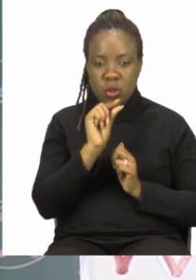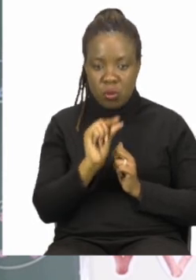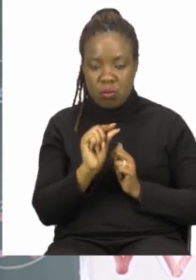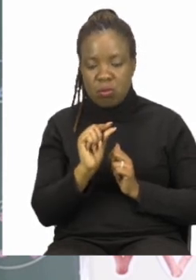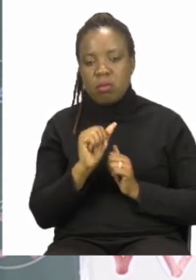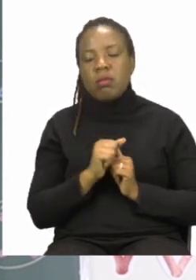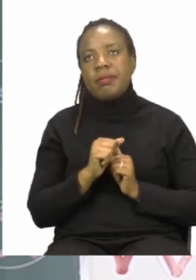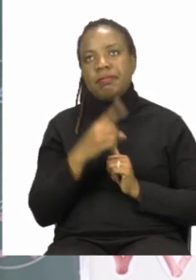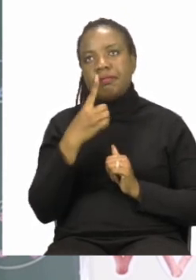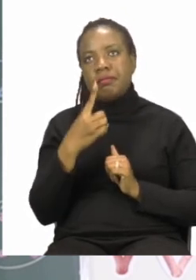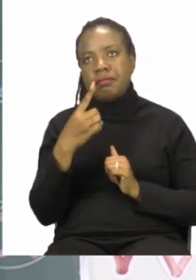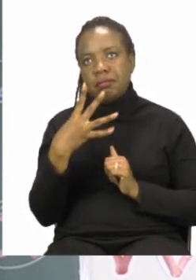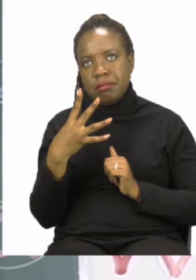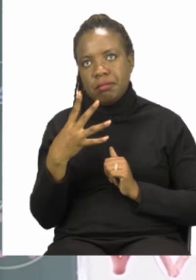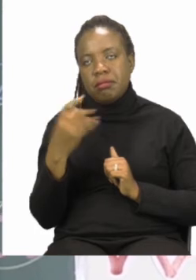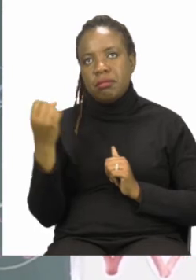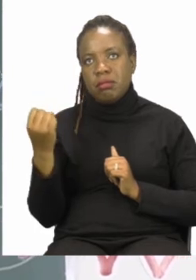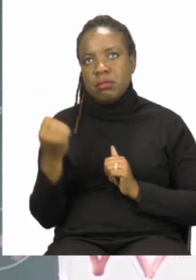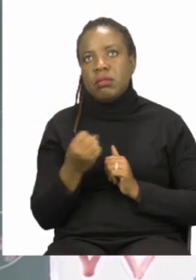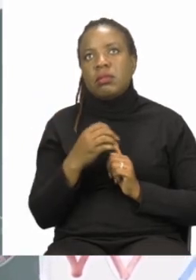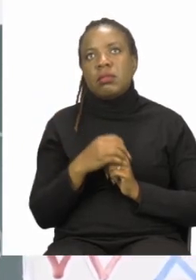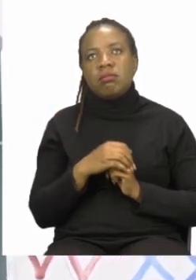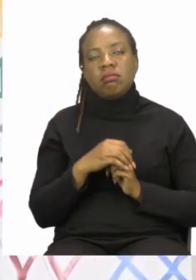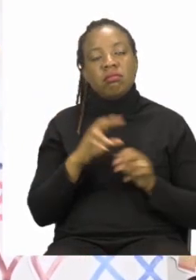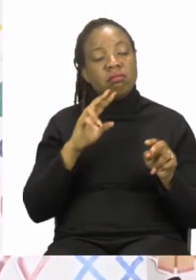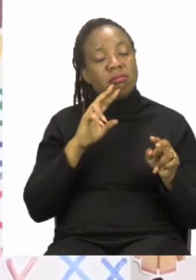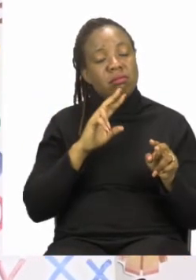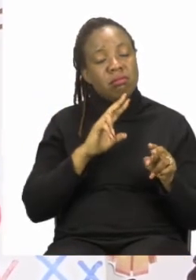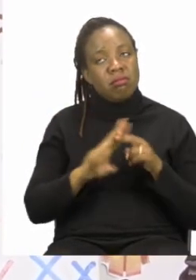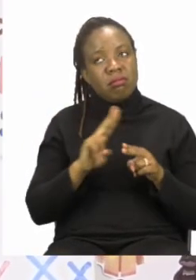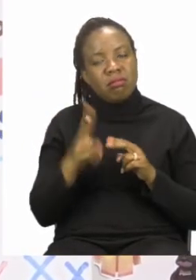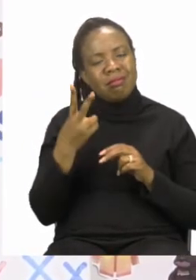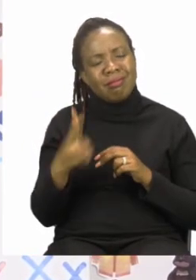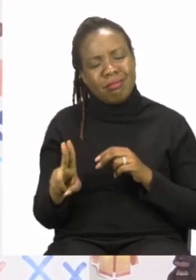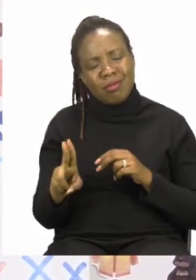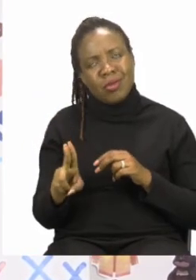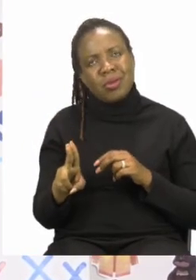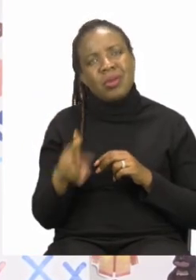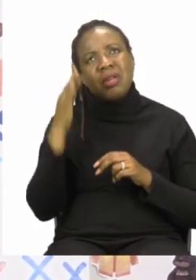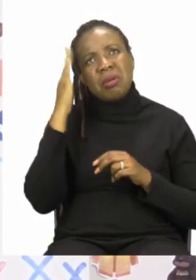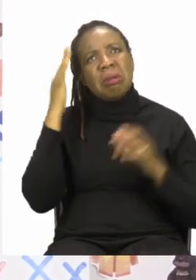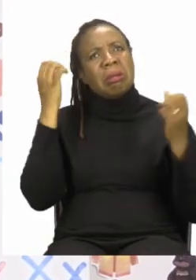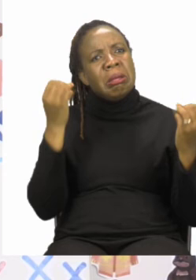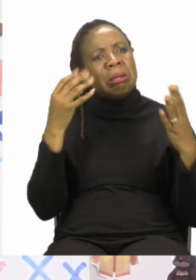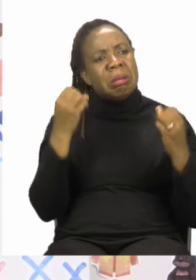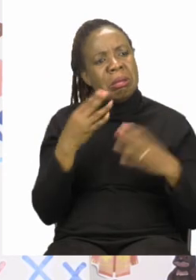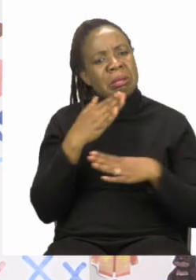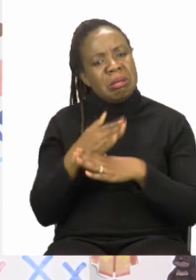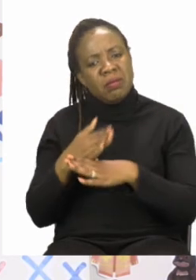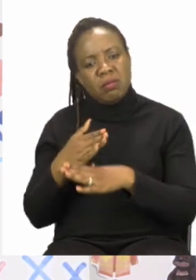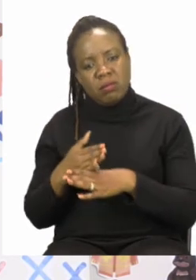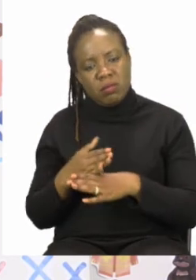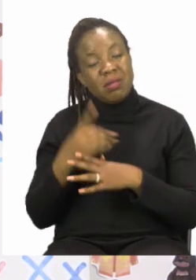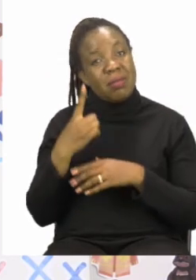15. Take your time, boys and girls. I know it's a lot of work, but if you're smart, say it out loud. That's